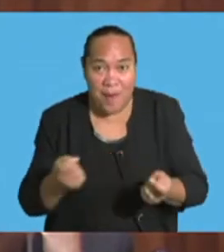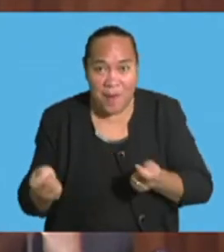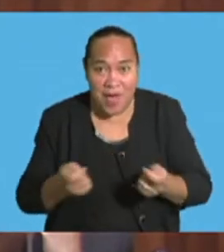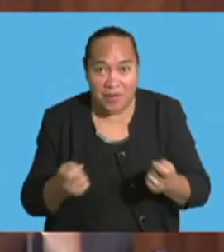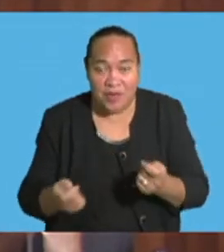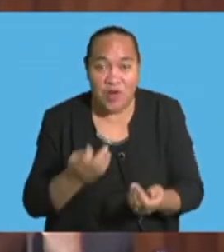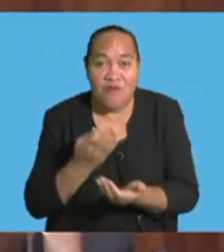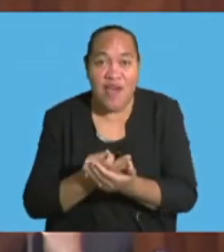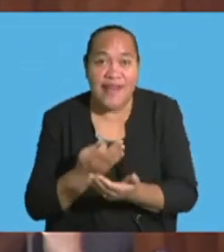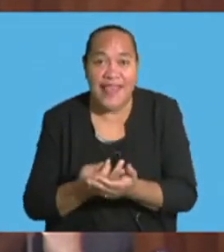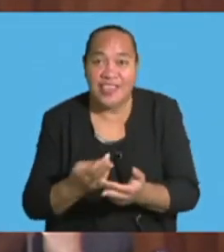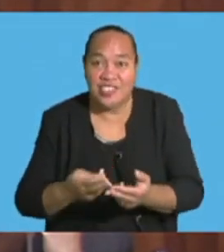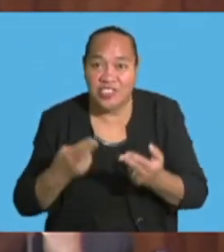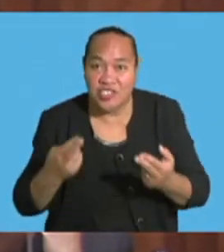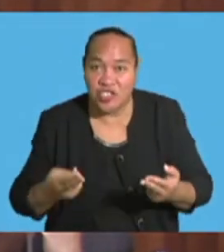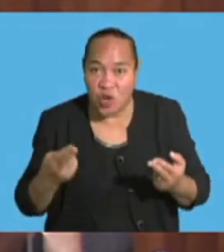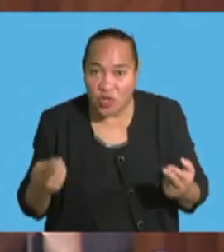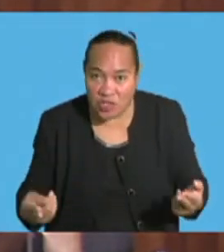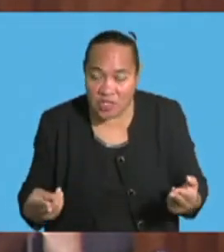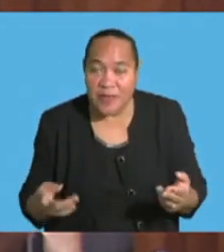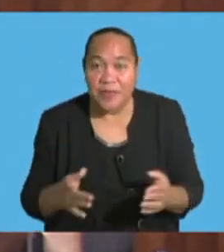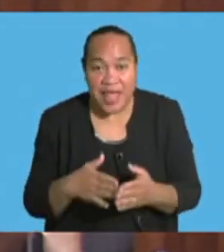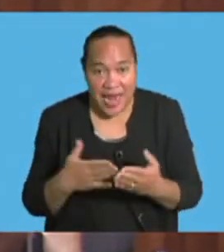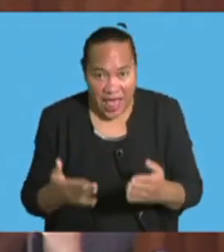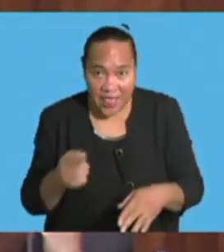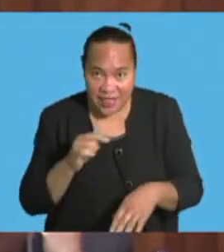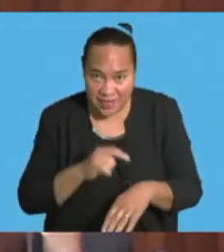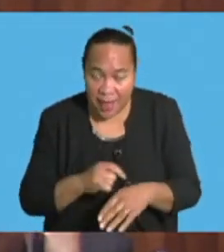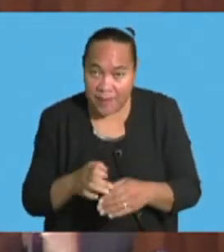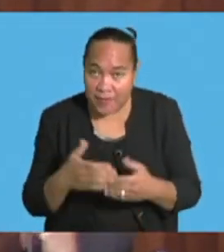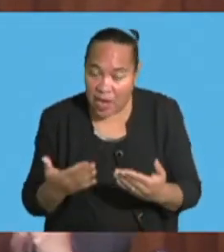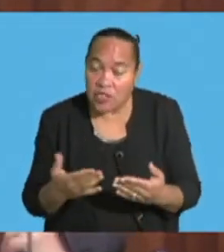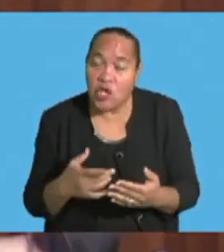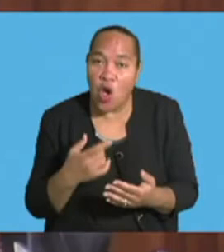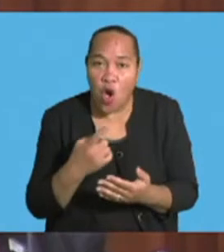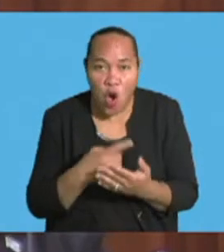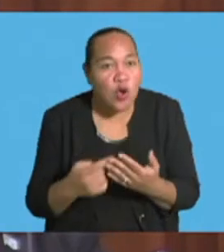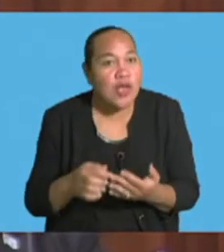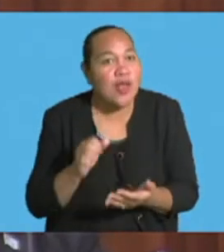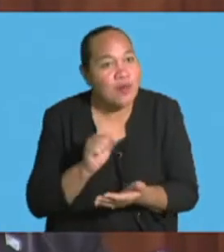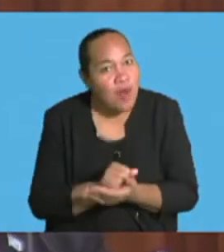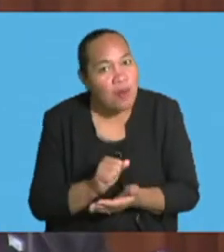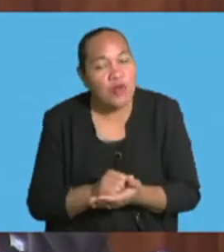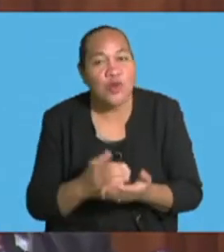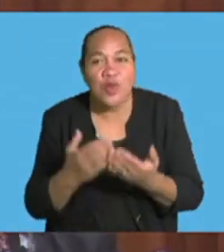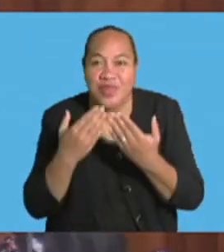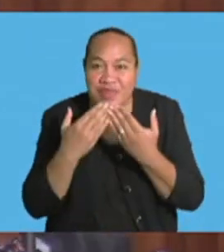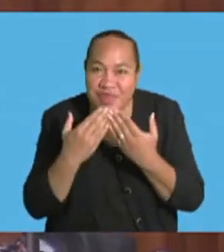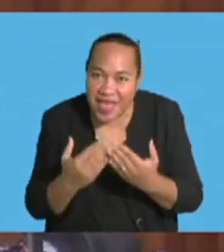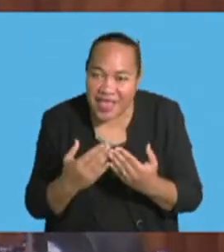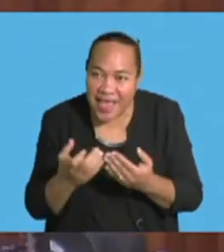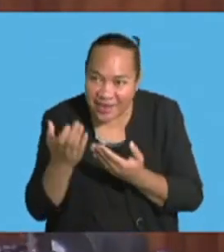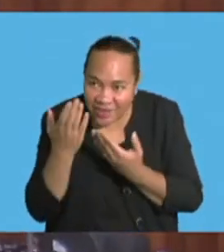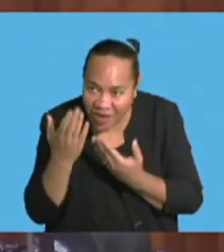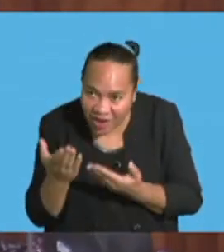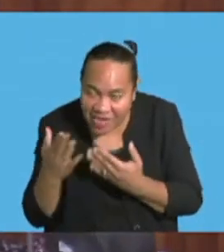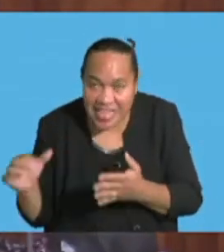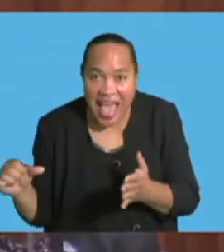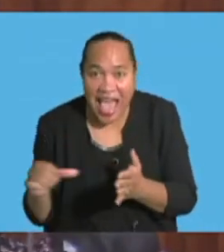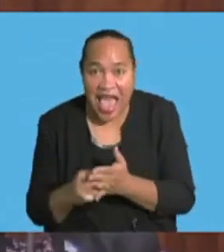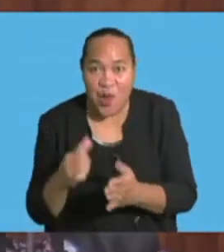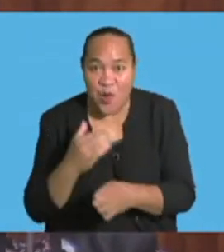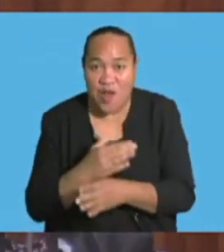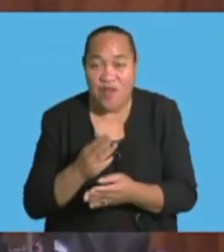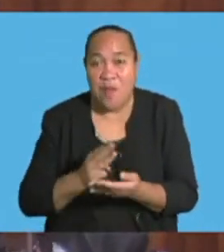resources. At this point in time, it is only proper to thank and acknowledge the hard work of the Minister for